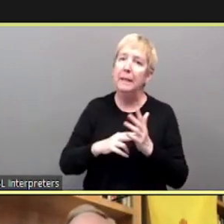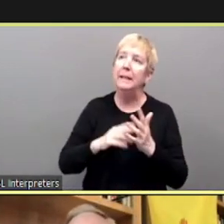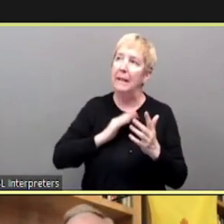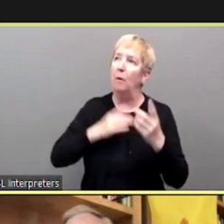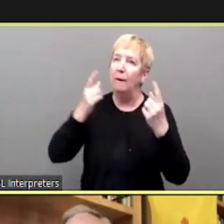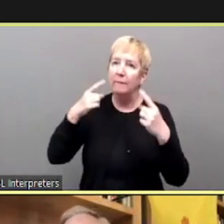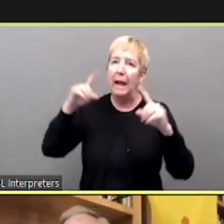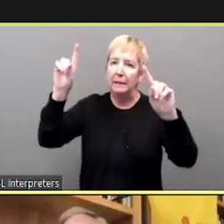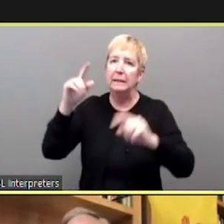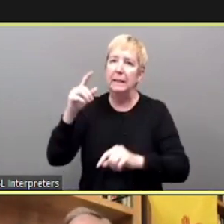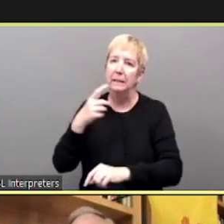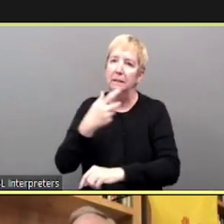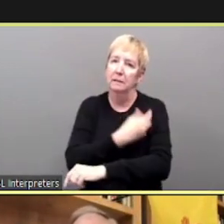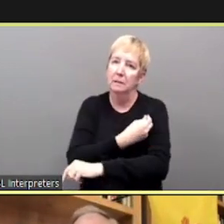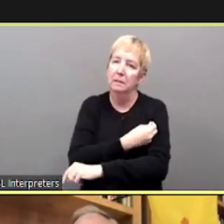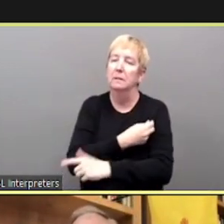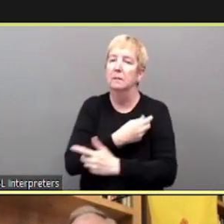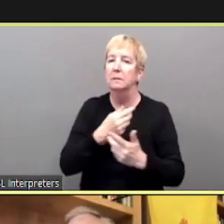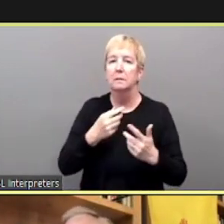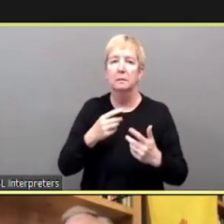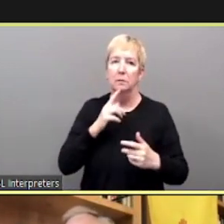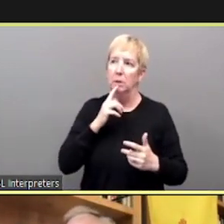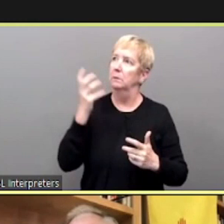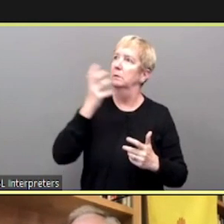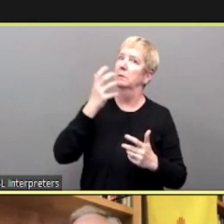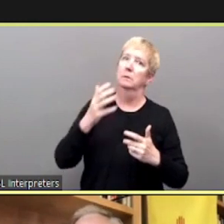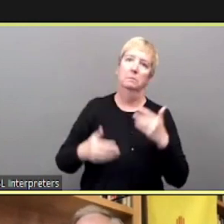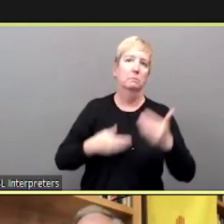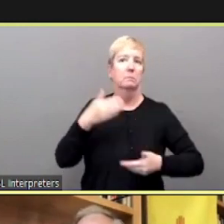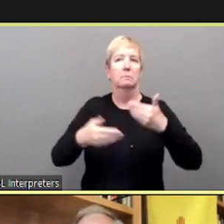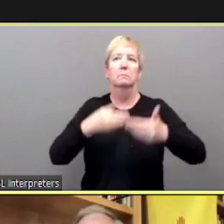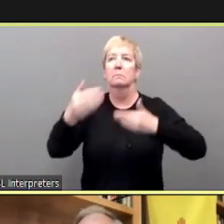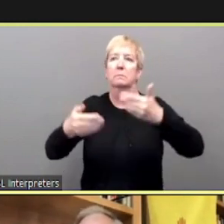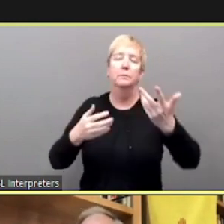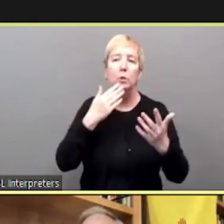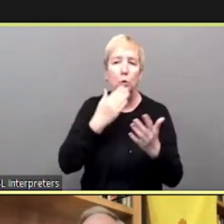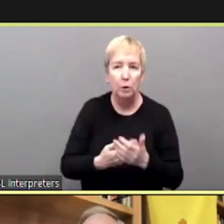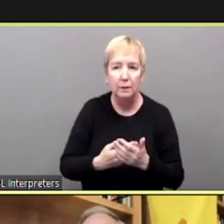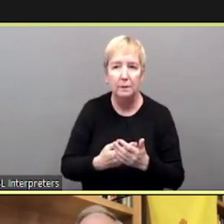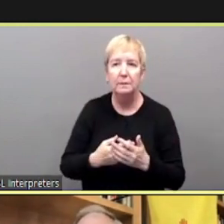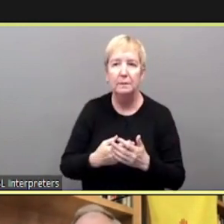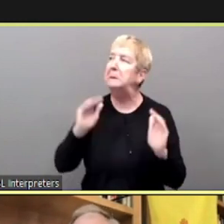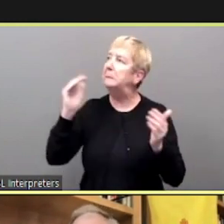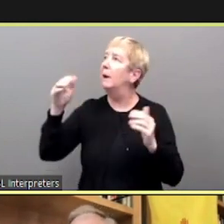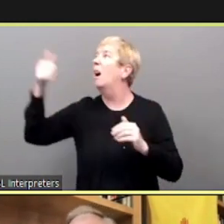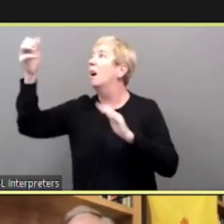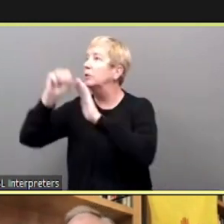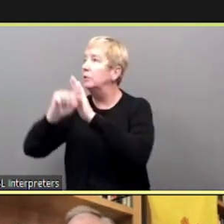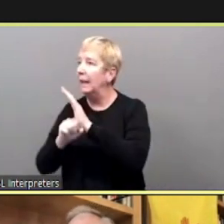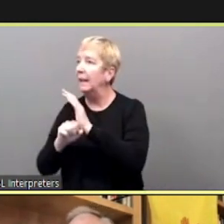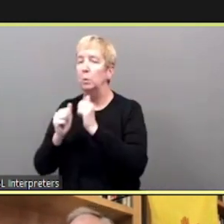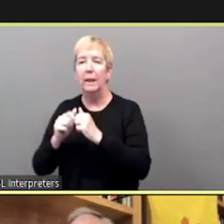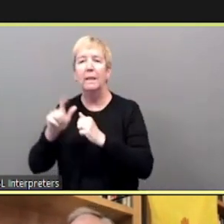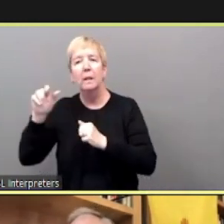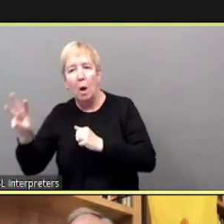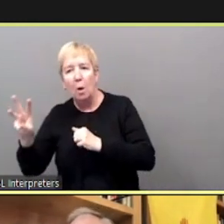vaccination effort, we, like other much higher vaccination rate states, are experiencing way